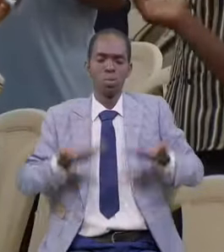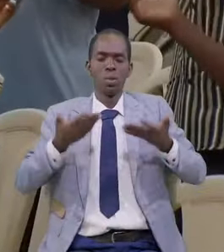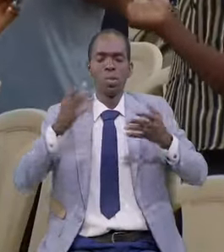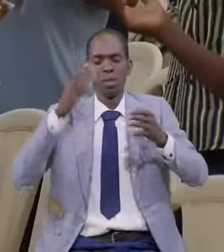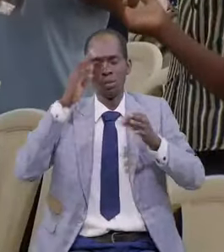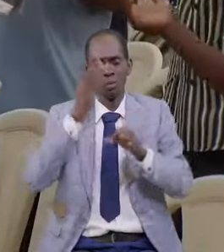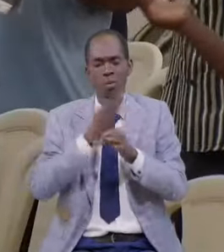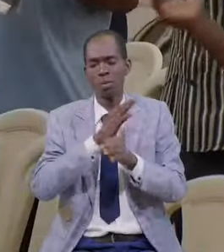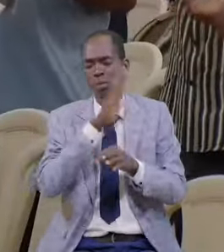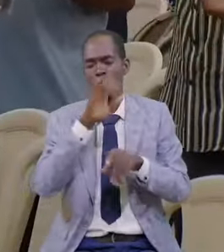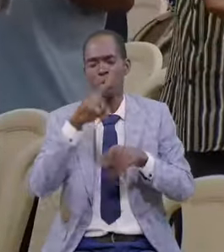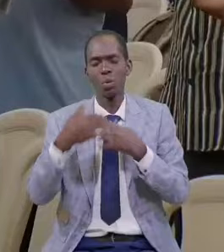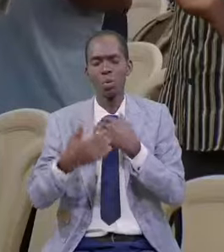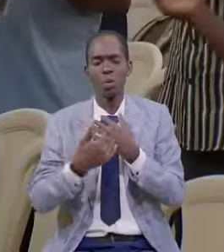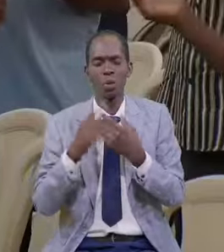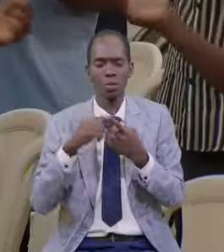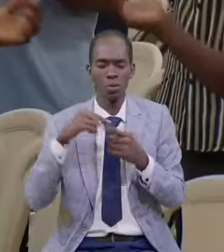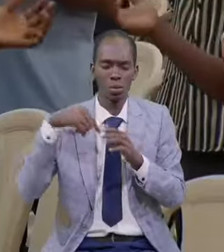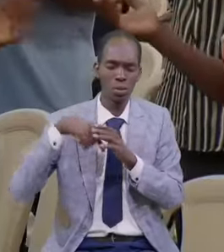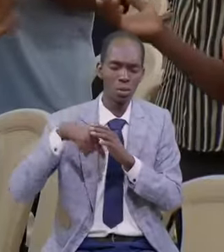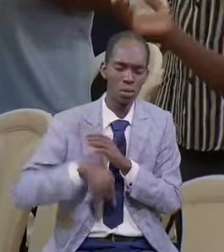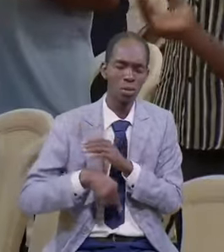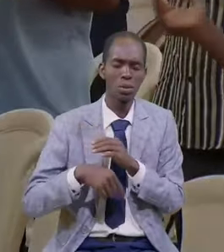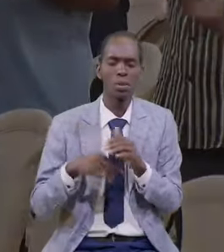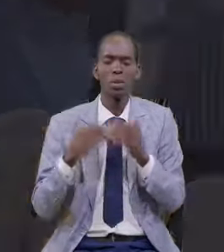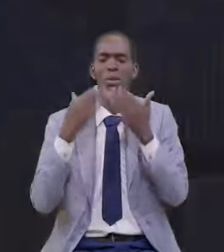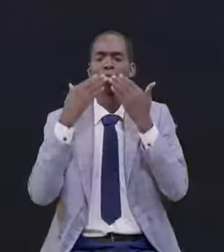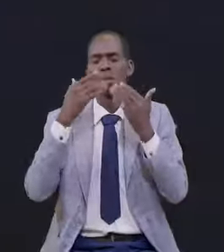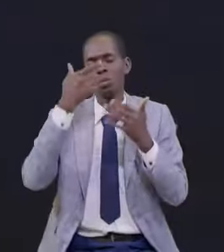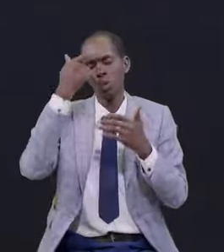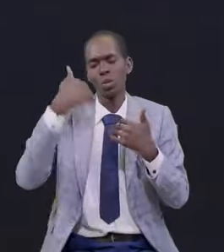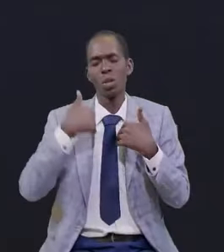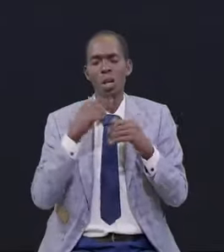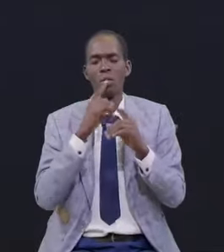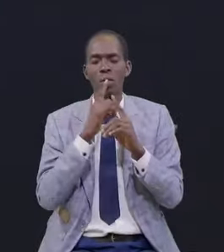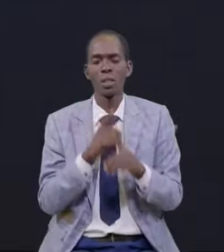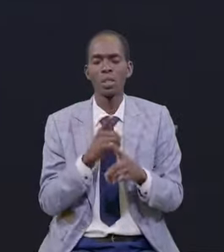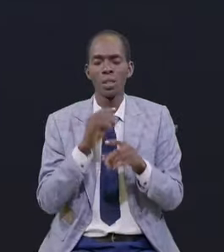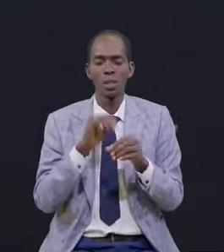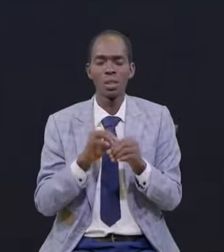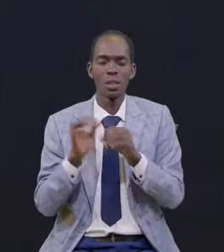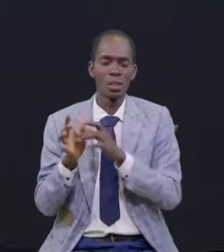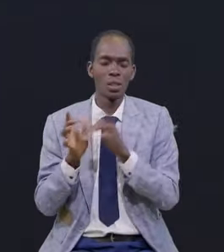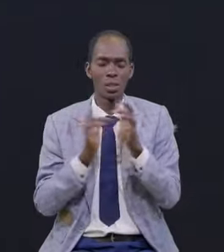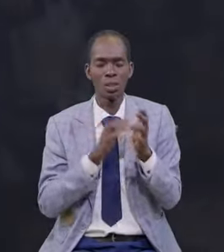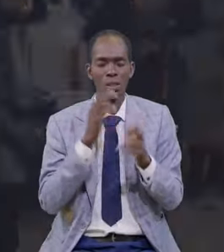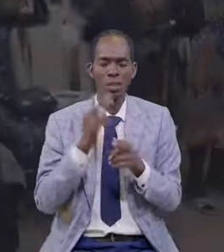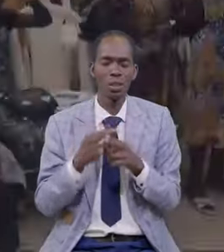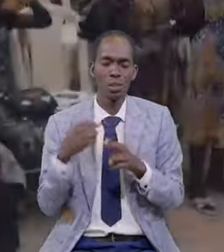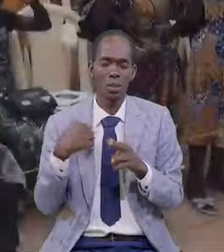we know you have answered in Jesus name name we